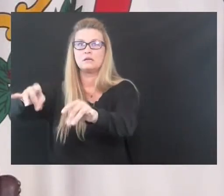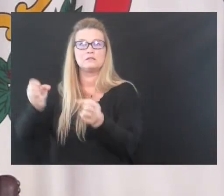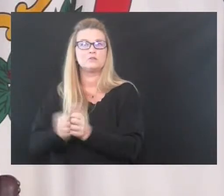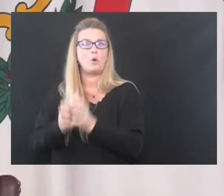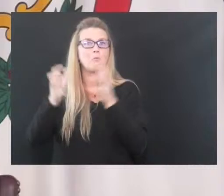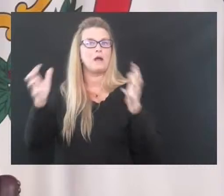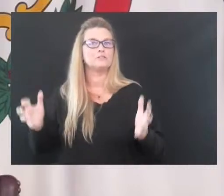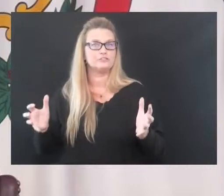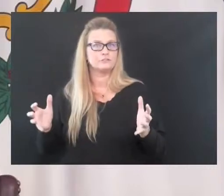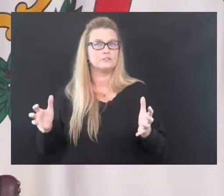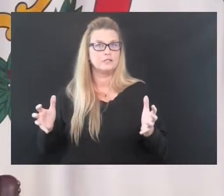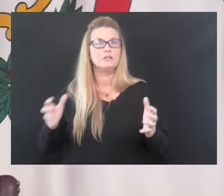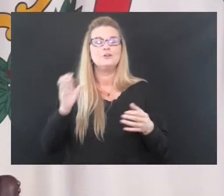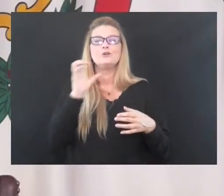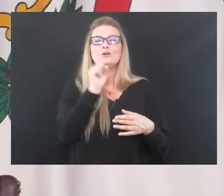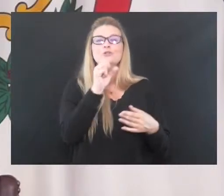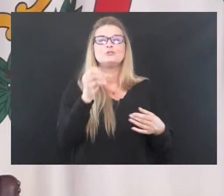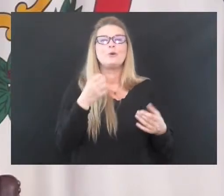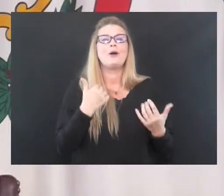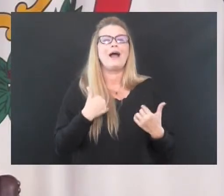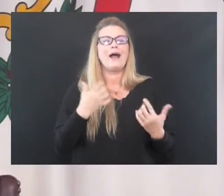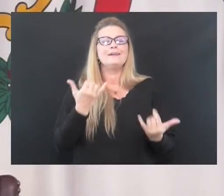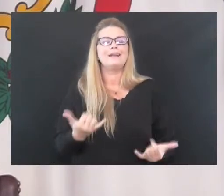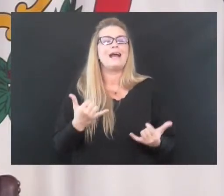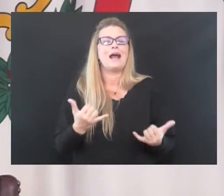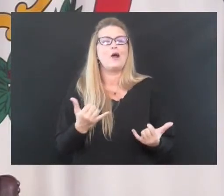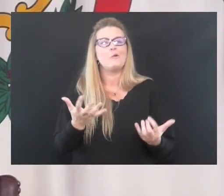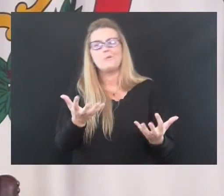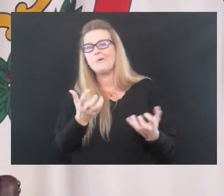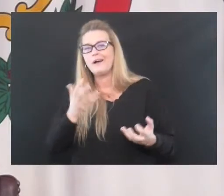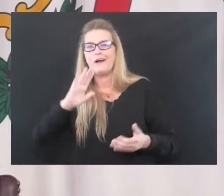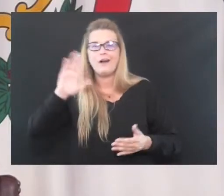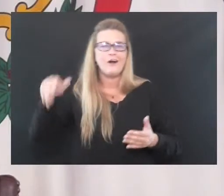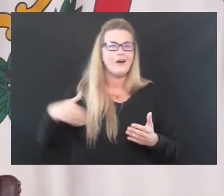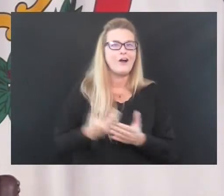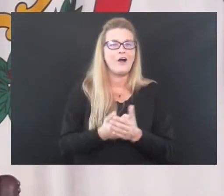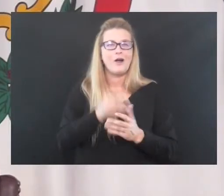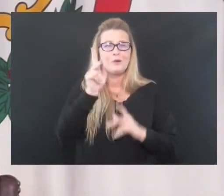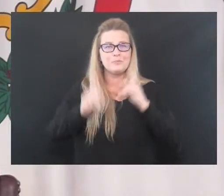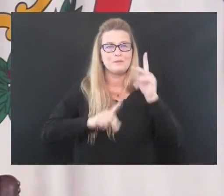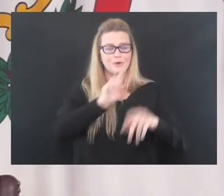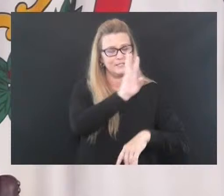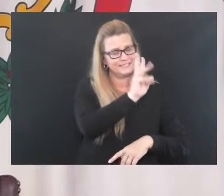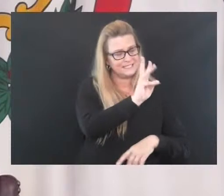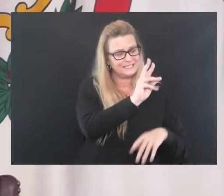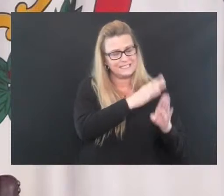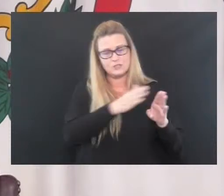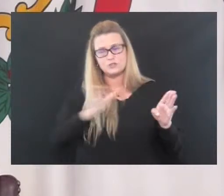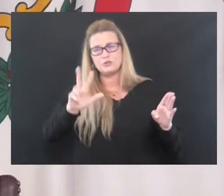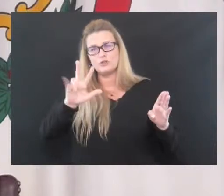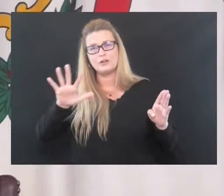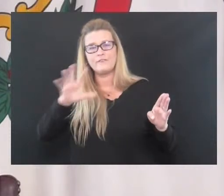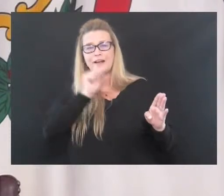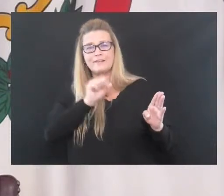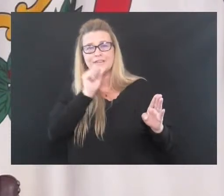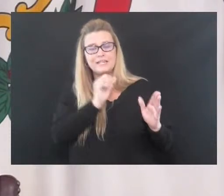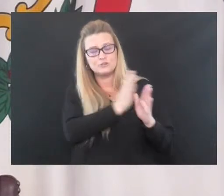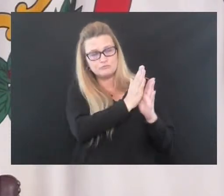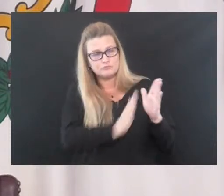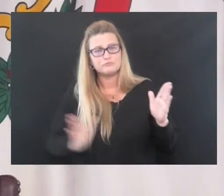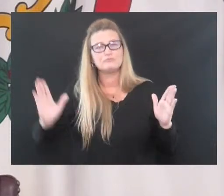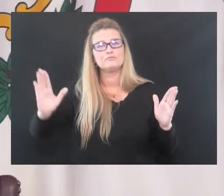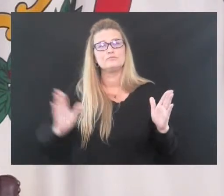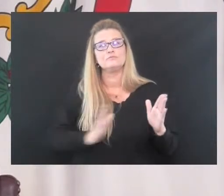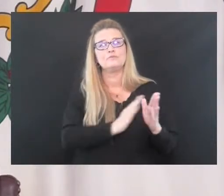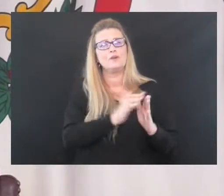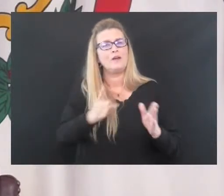that, I wish all of our people that are 16 to 35 all the great years of